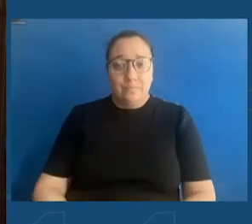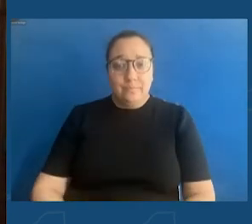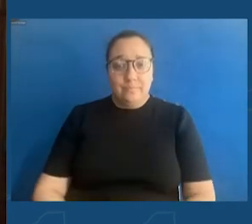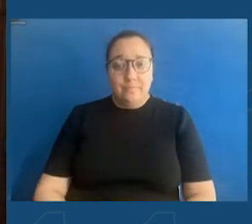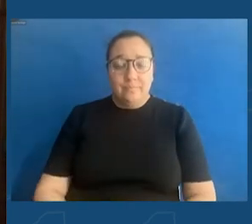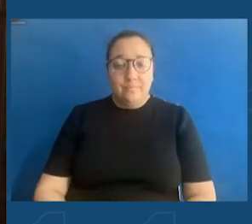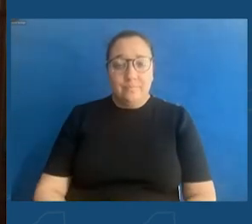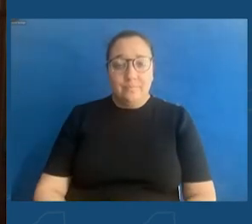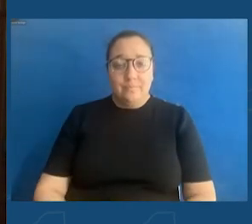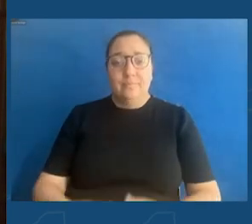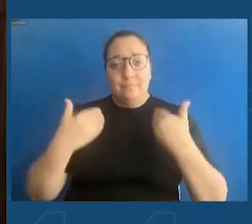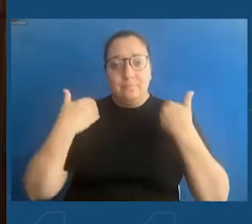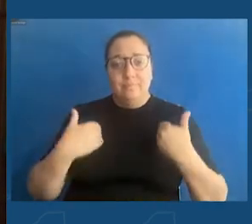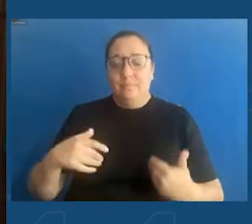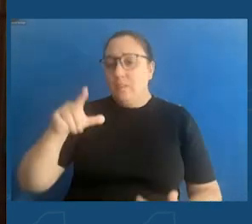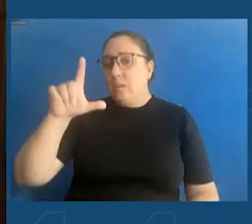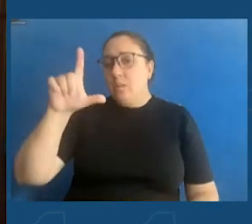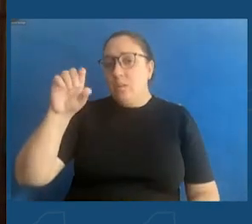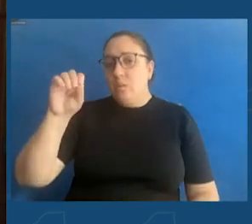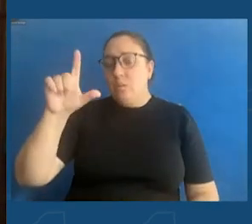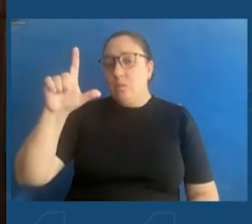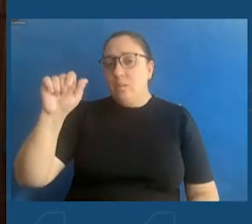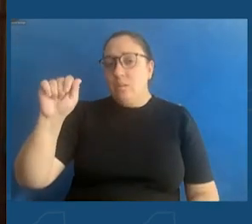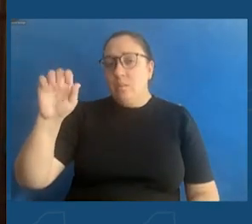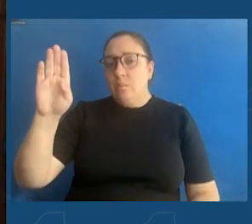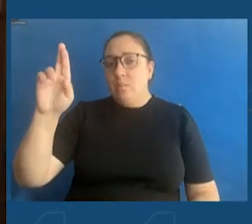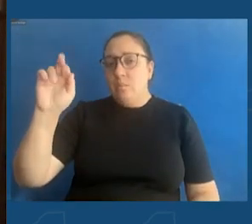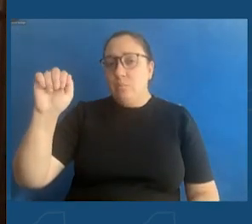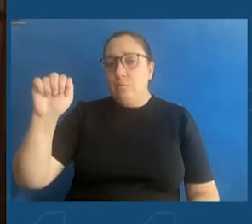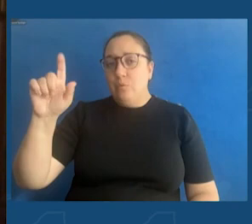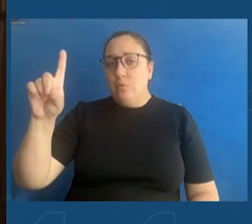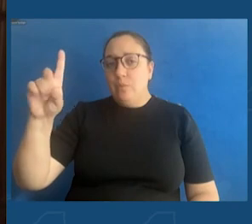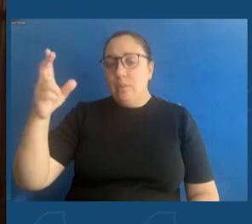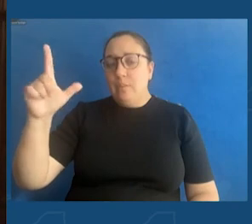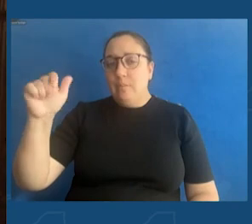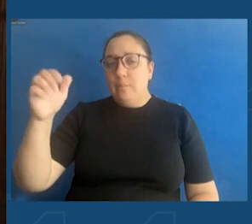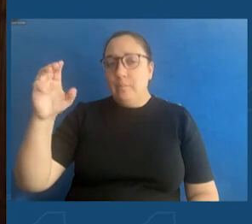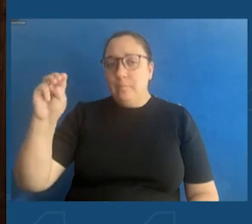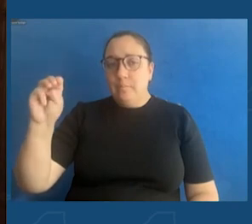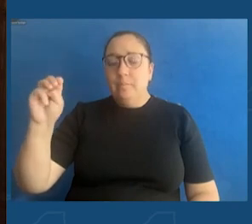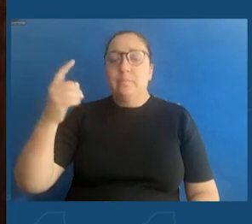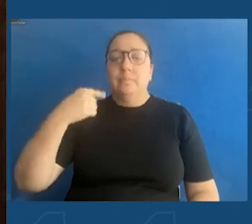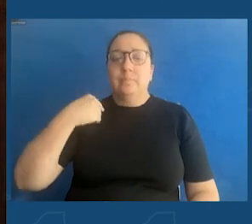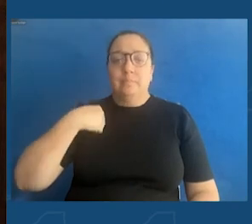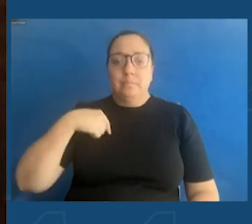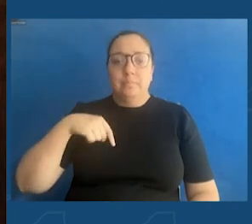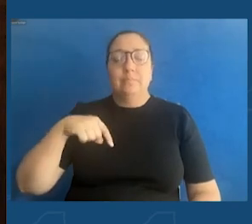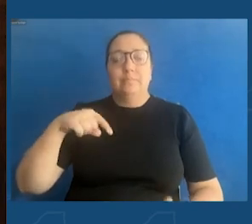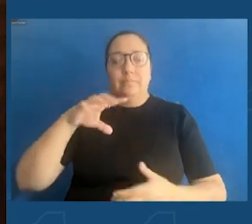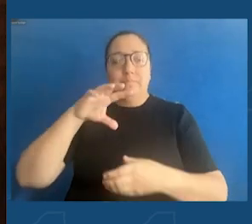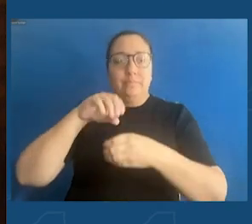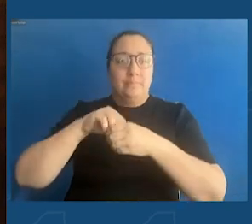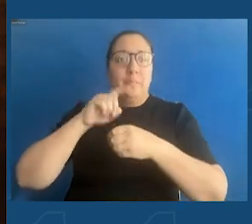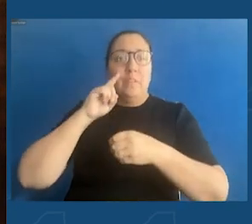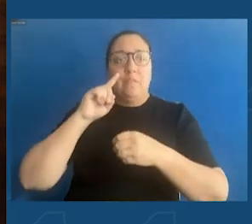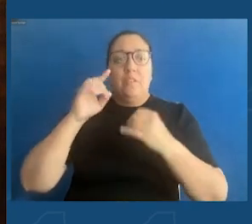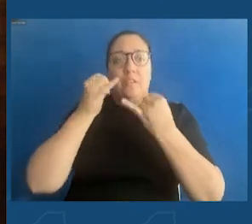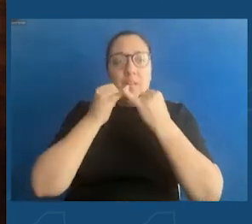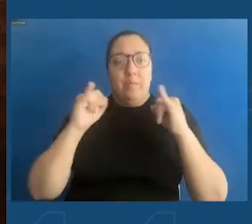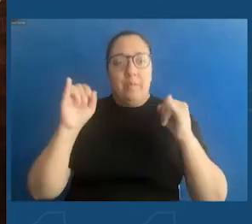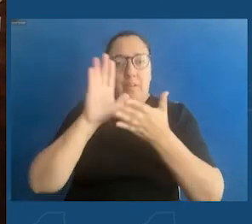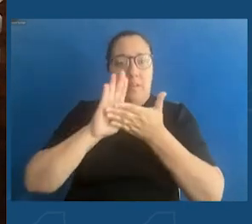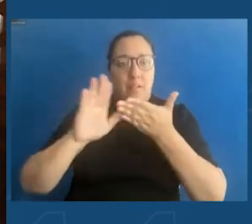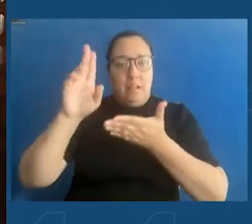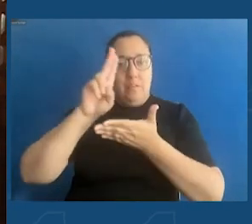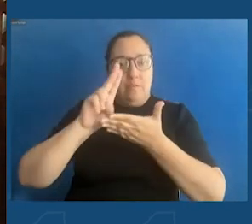I'm Lola Brabham, President of the Commission on Independent Colleges and Universities in New York, and it is an honor to be here with you today